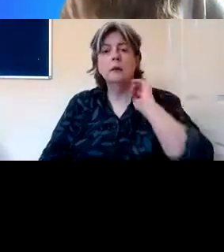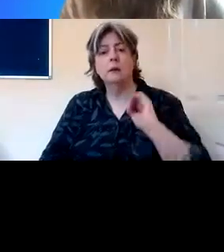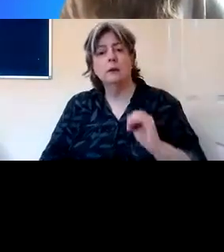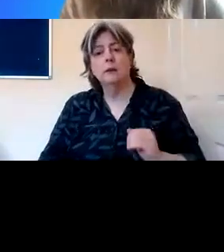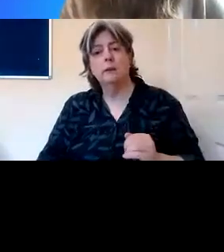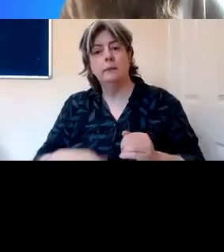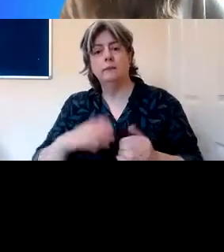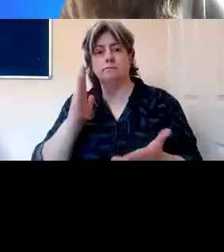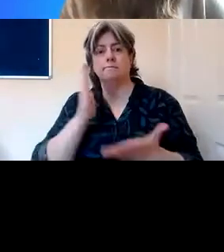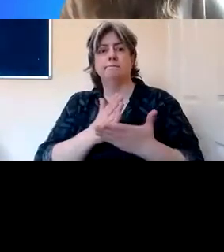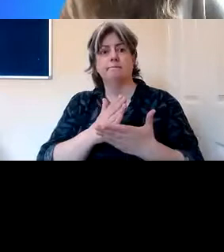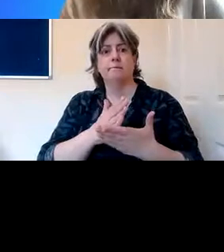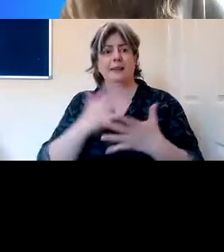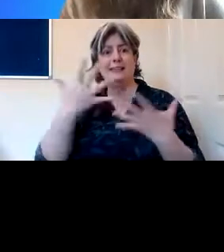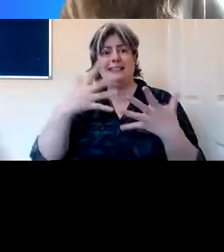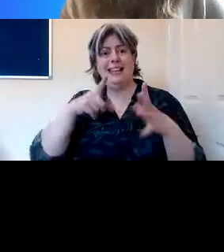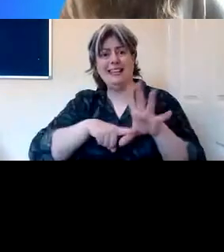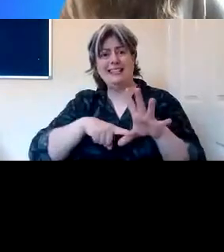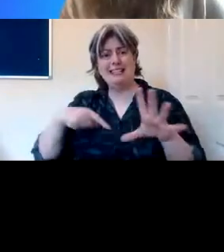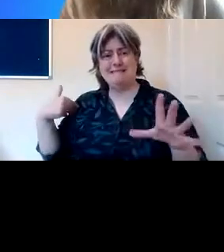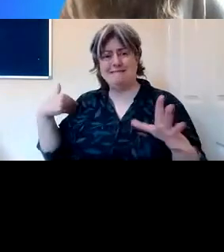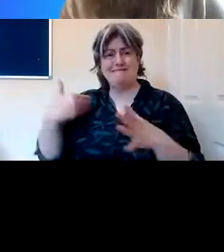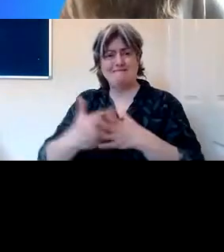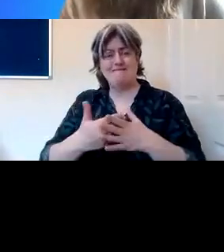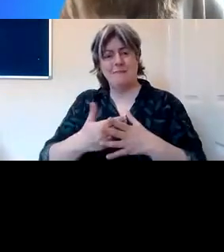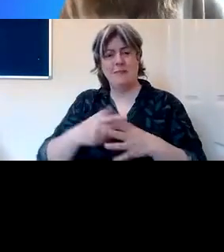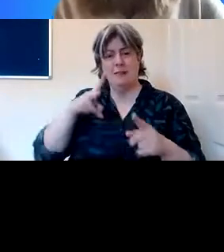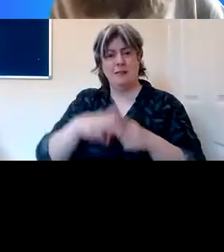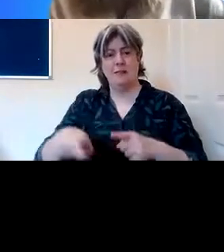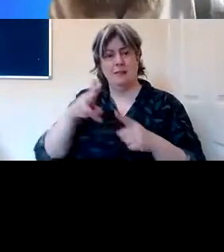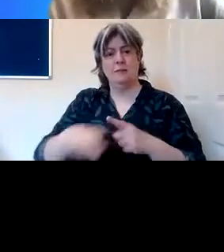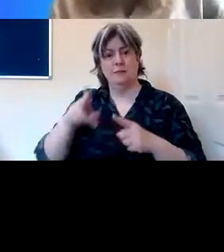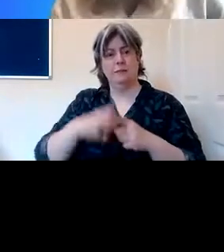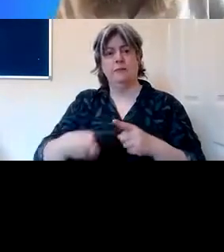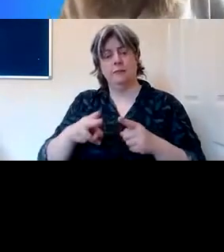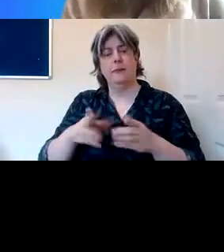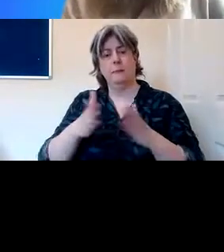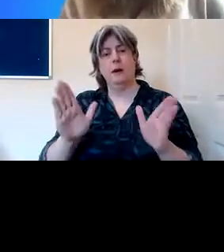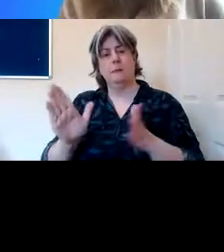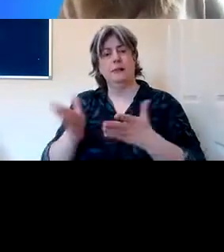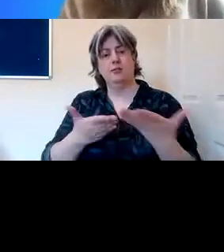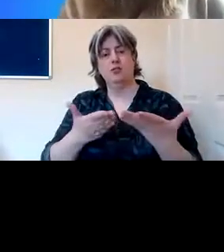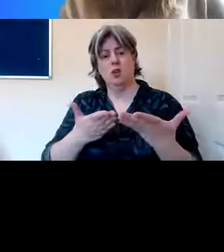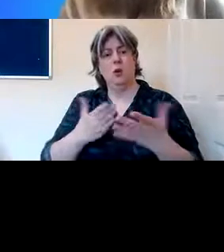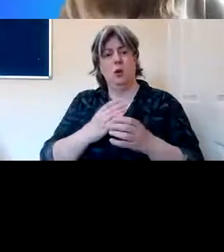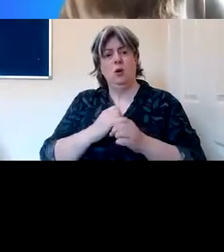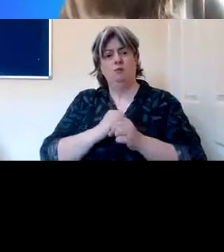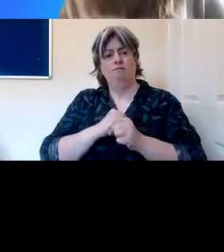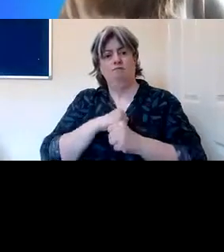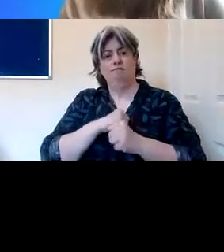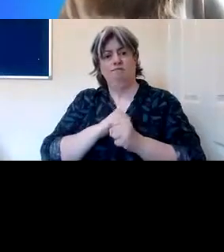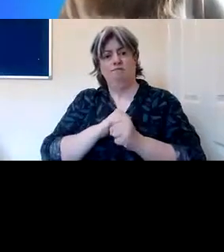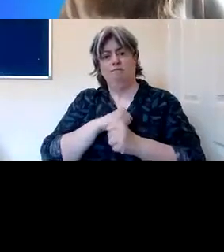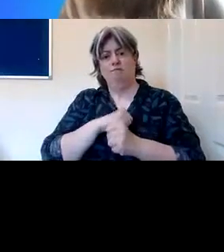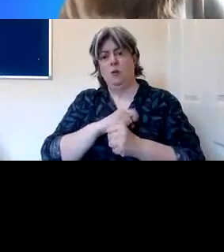over 10 years of austerity, public services have been under huge strain. The Welsh Government's budget is largely dependent on the money